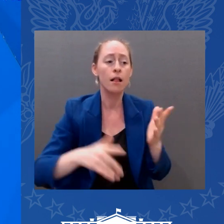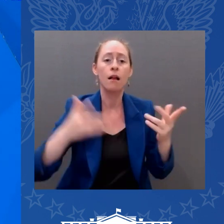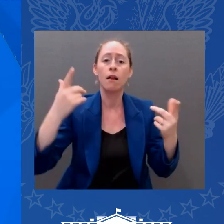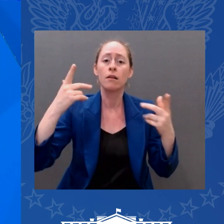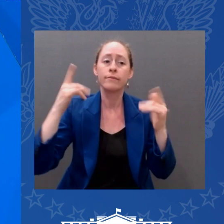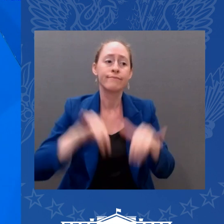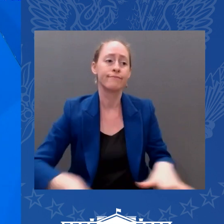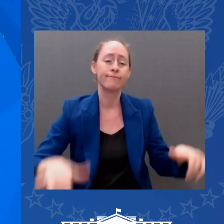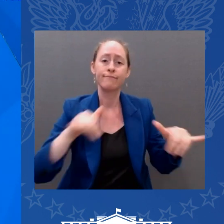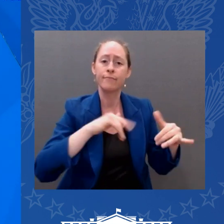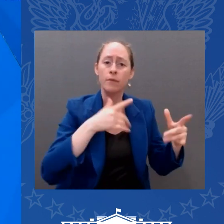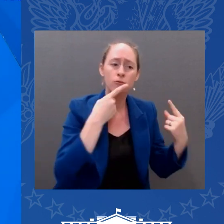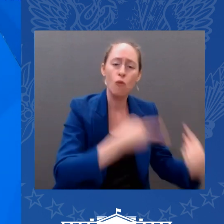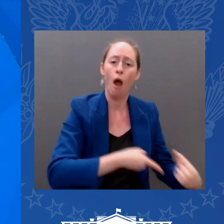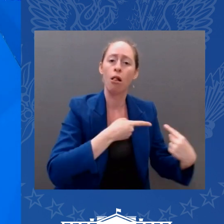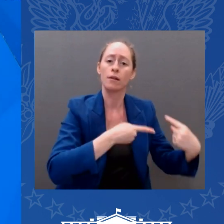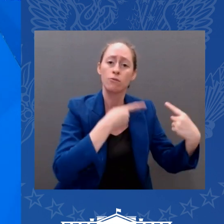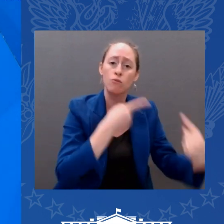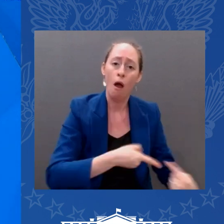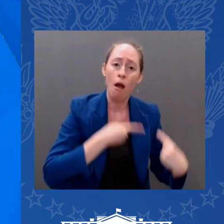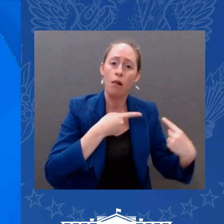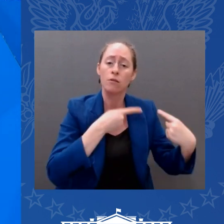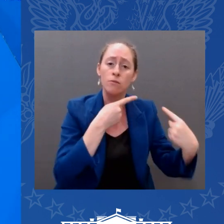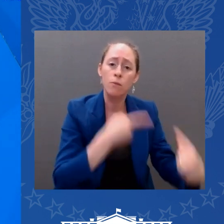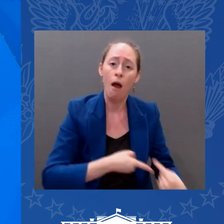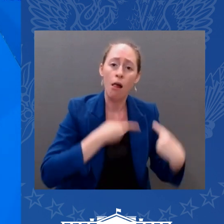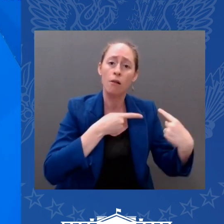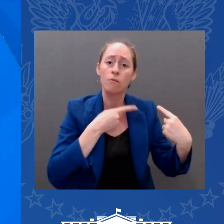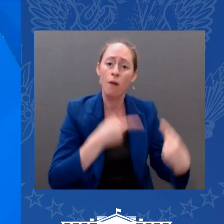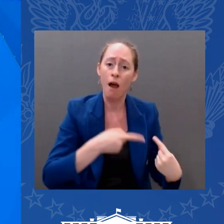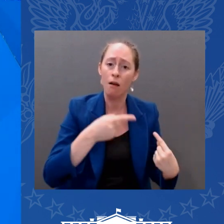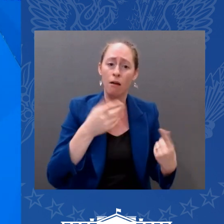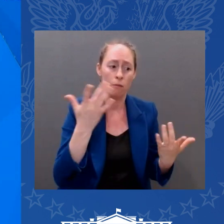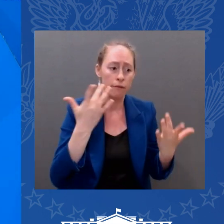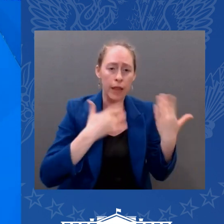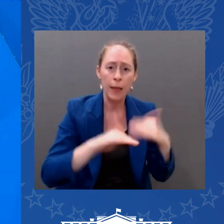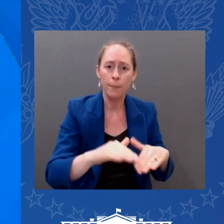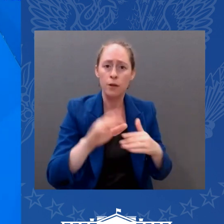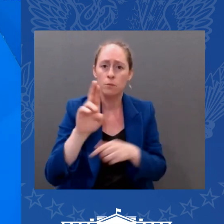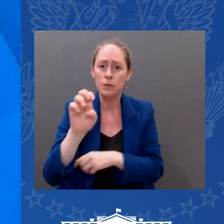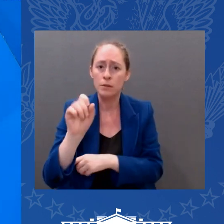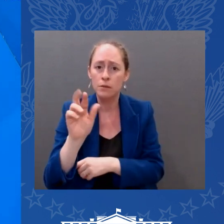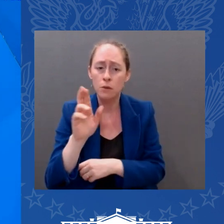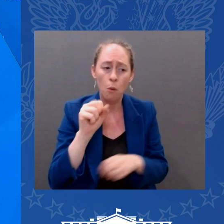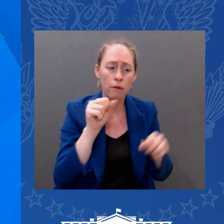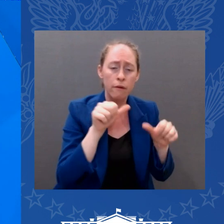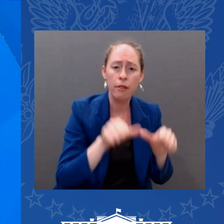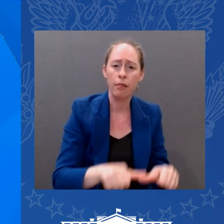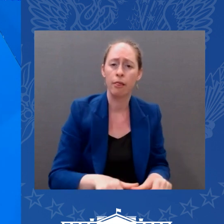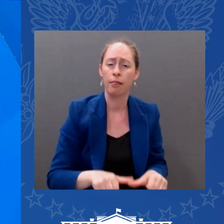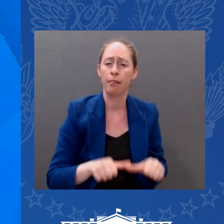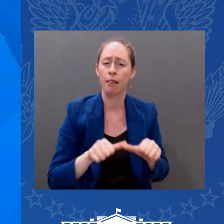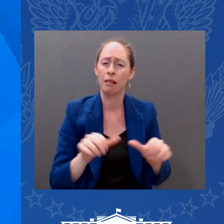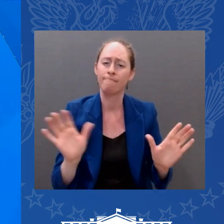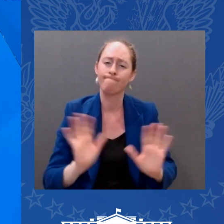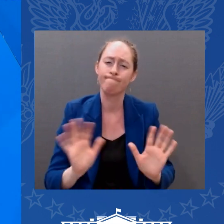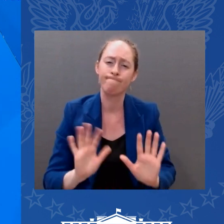from crises and prepare for the next one. Together, we have to invest in making sure our